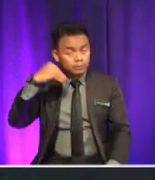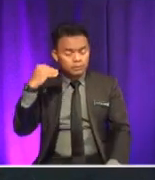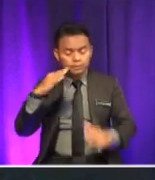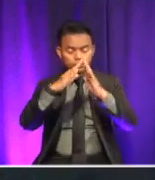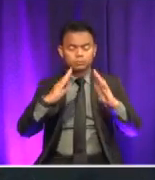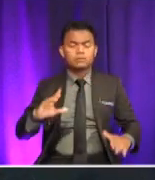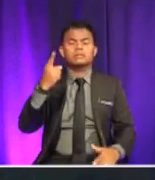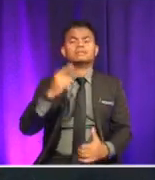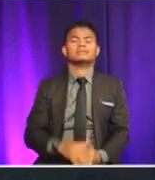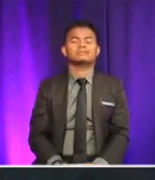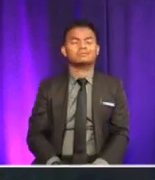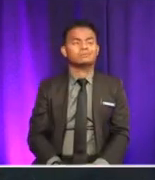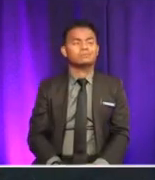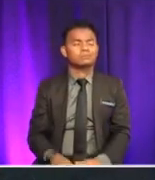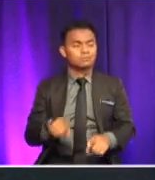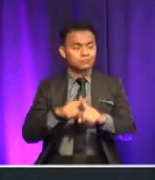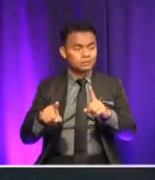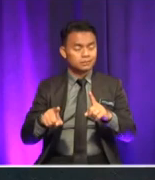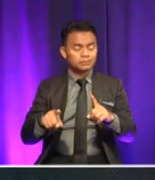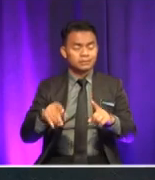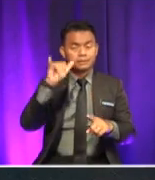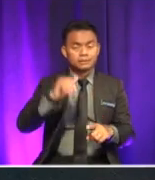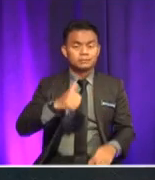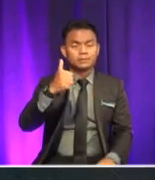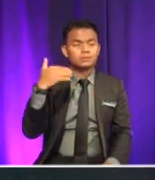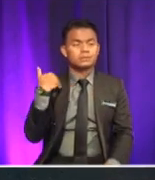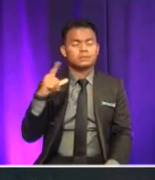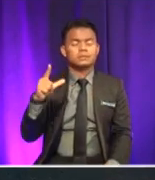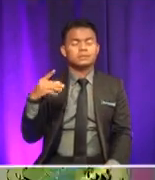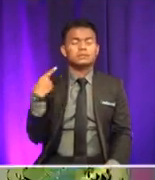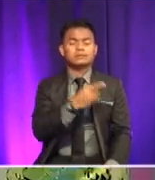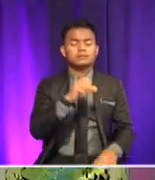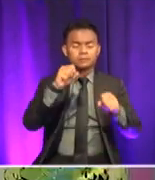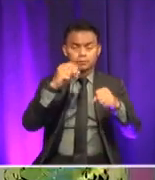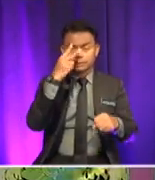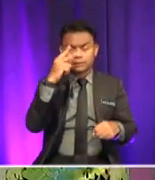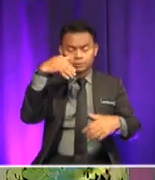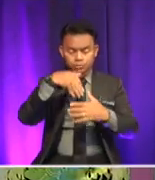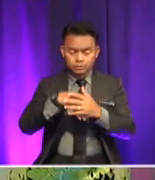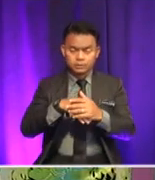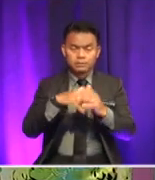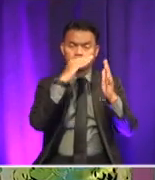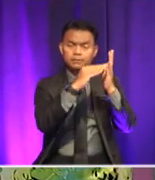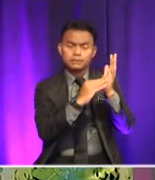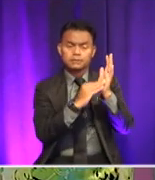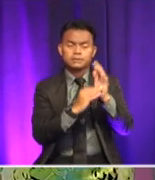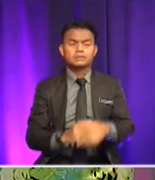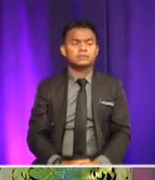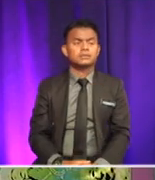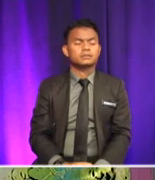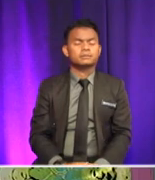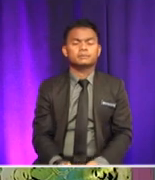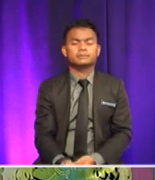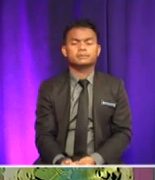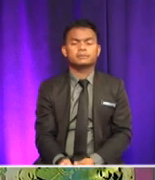right? So, but the good thing about Lani is that you can see in the passage, she said, why? Yet she didn't understand what this is